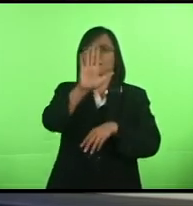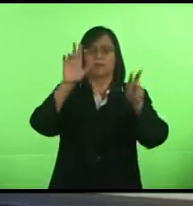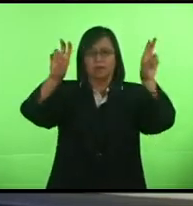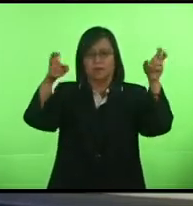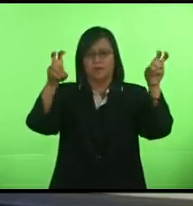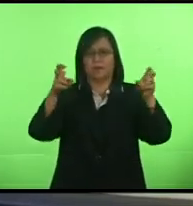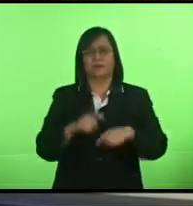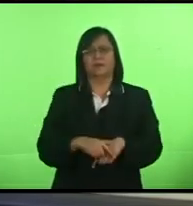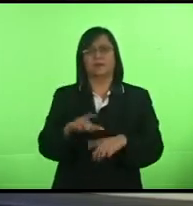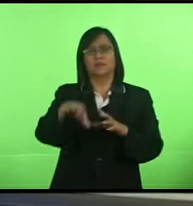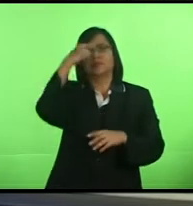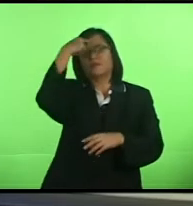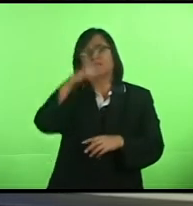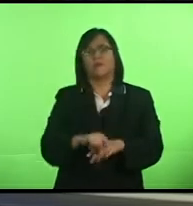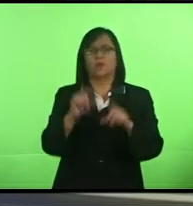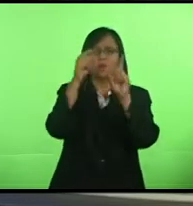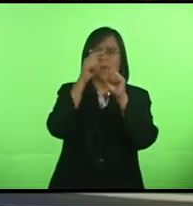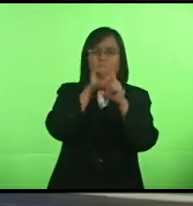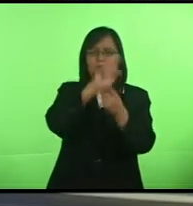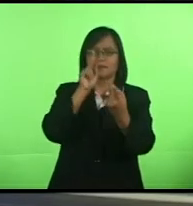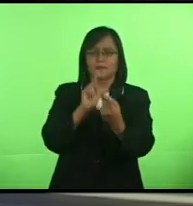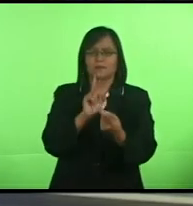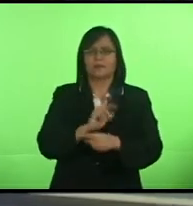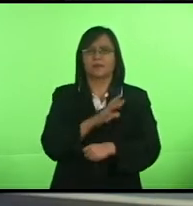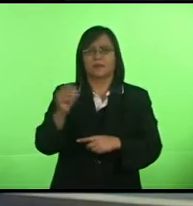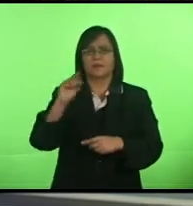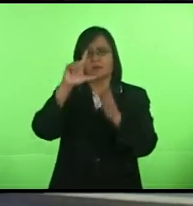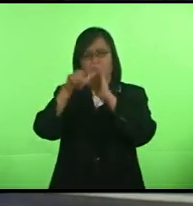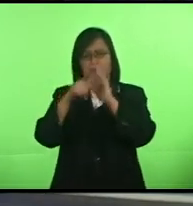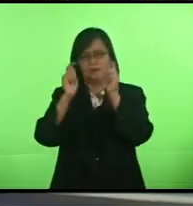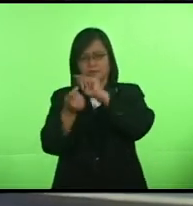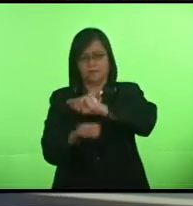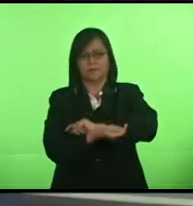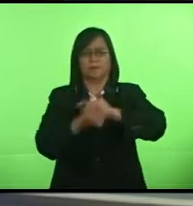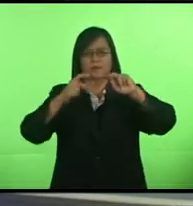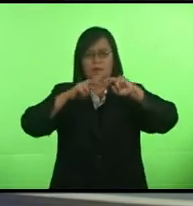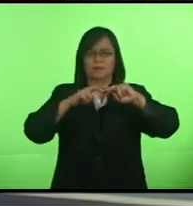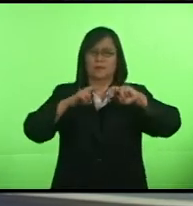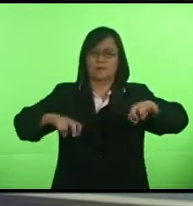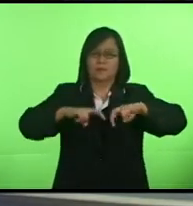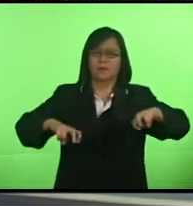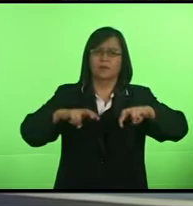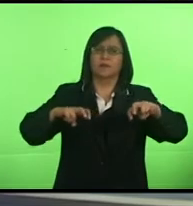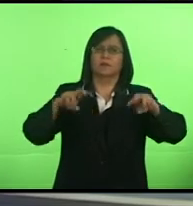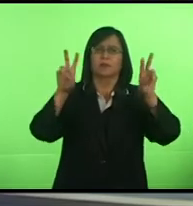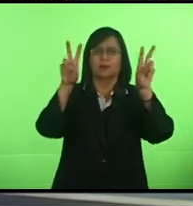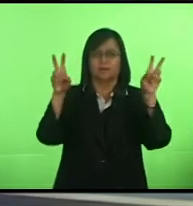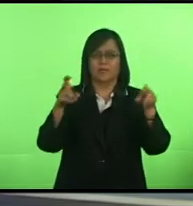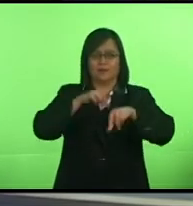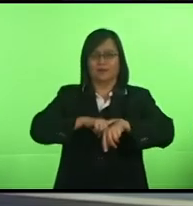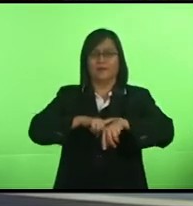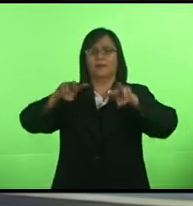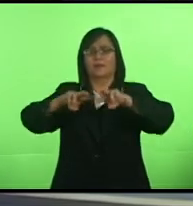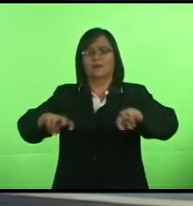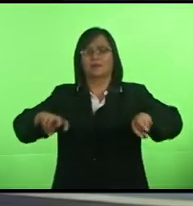keywords. Then, you modify your research topic during research process, especially the length of